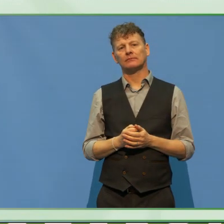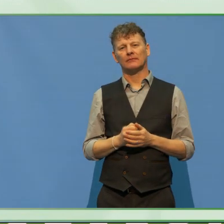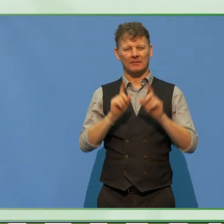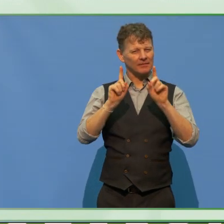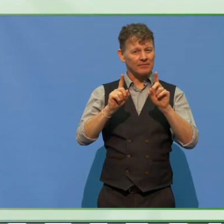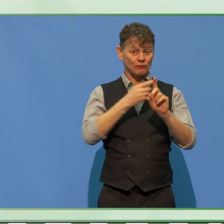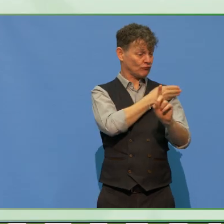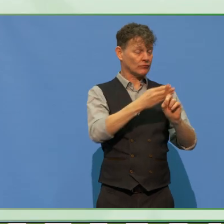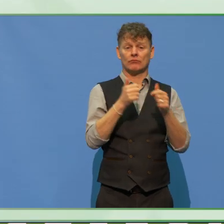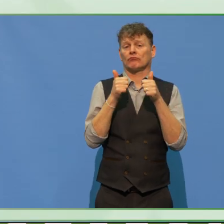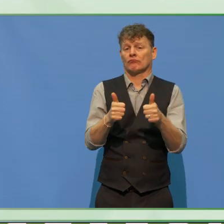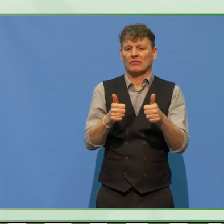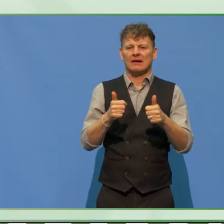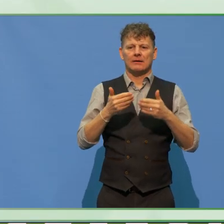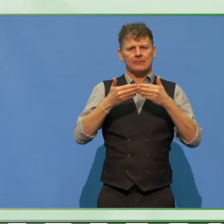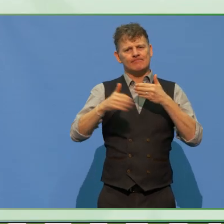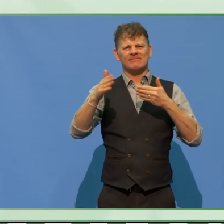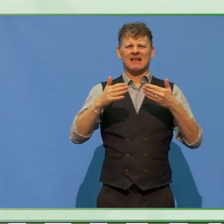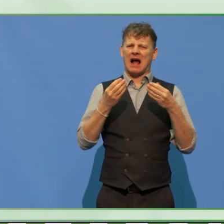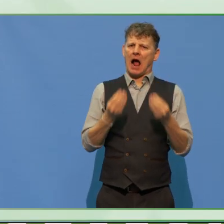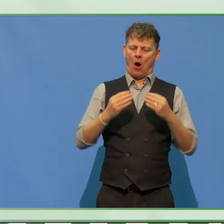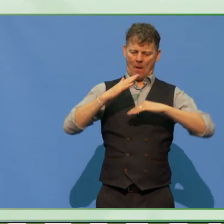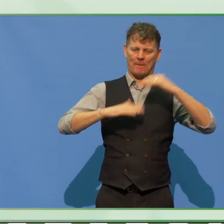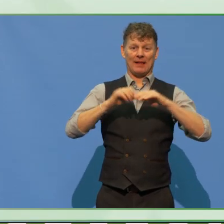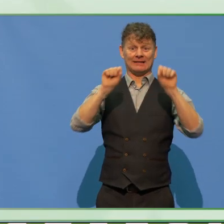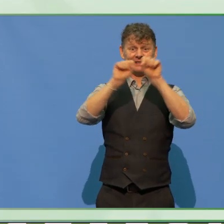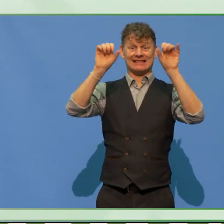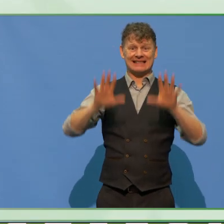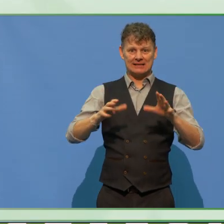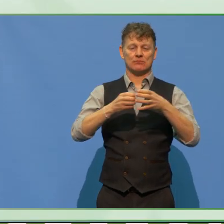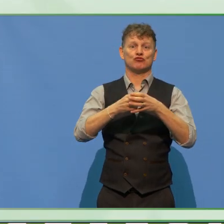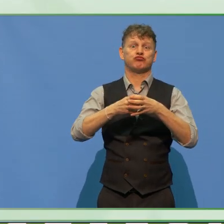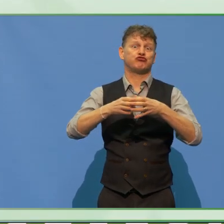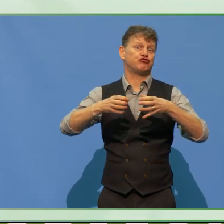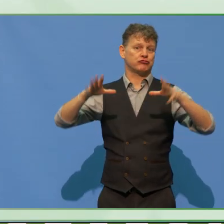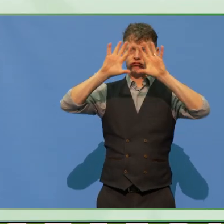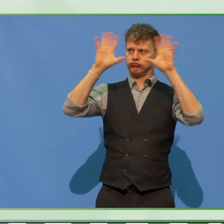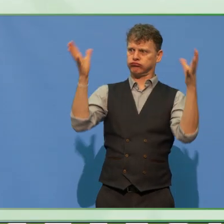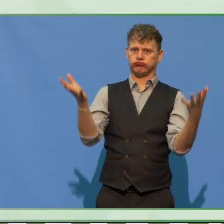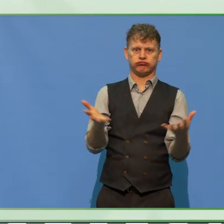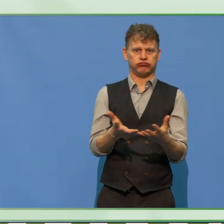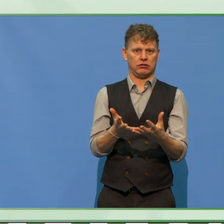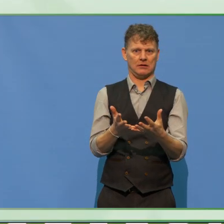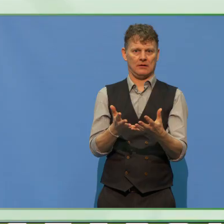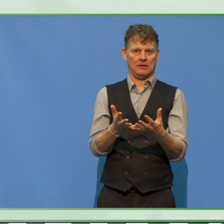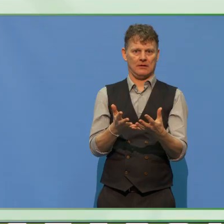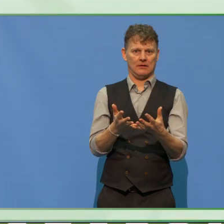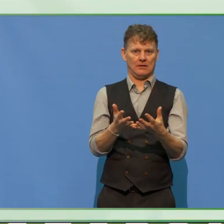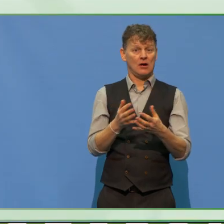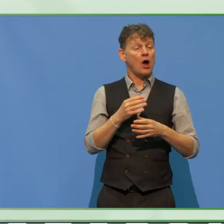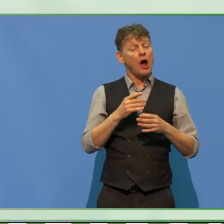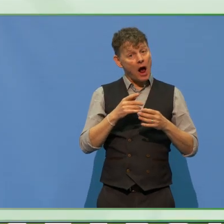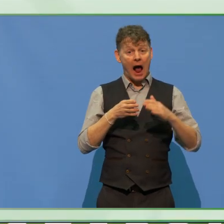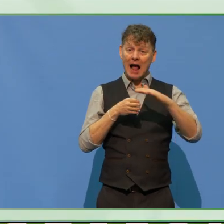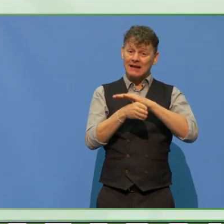to build systems that will work at the level of scale we're at today. It's been a slow journey, but there are some pieces that